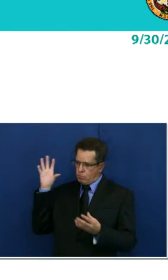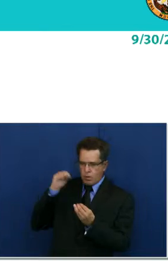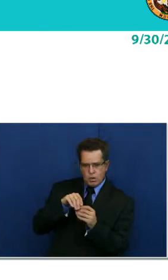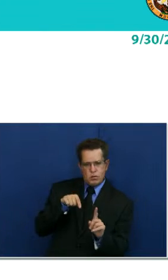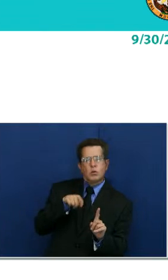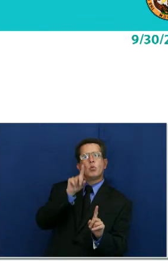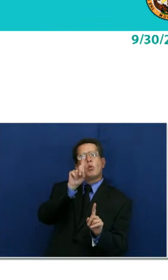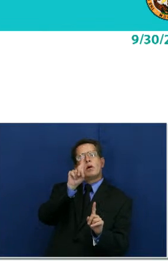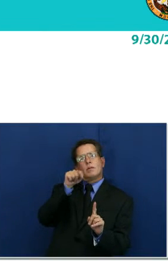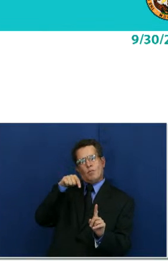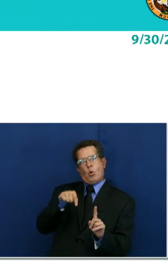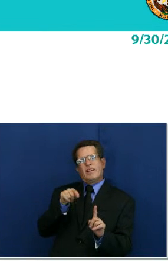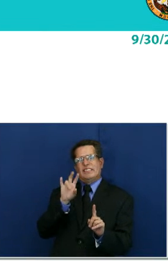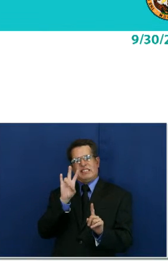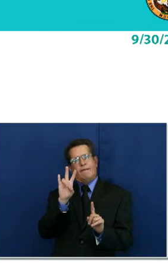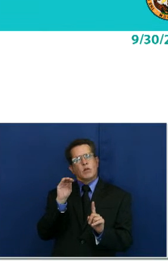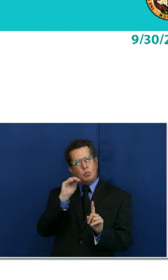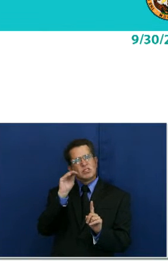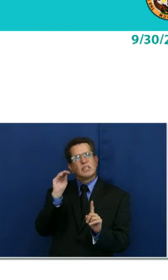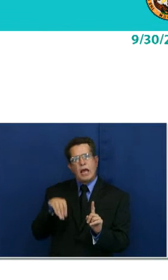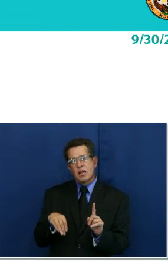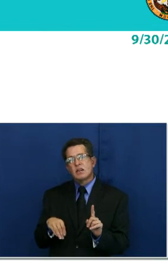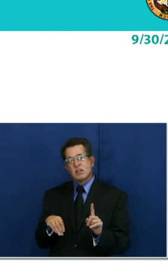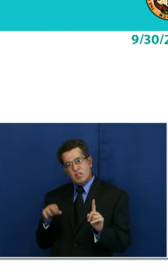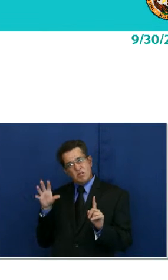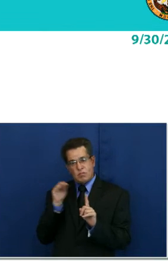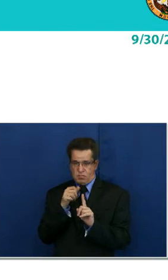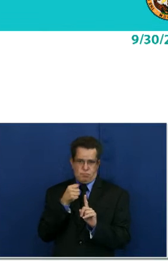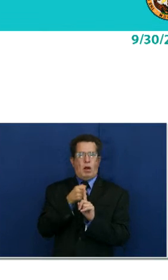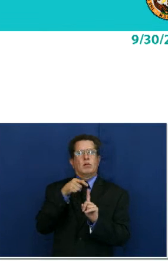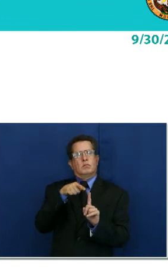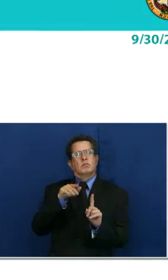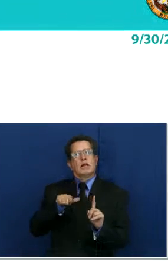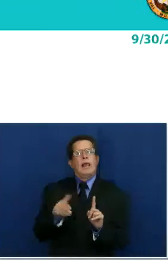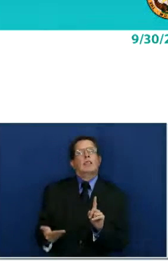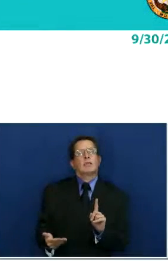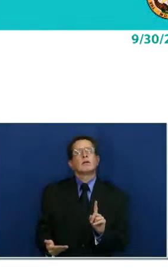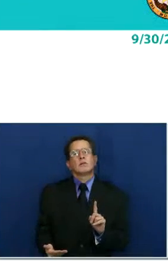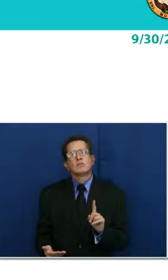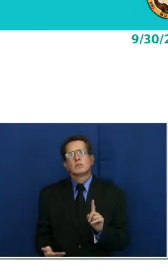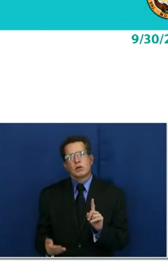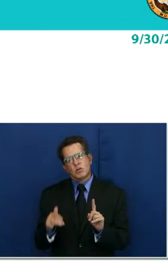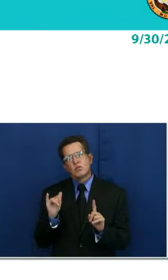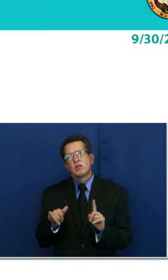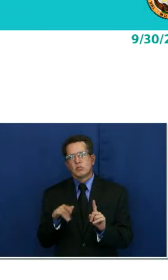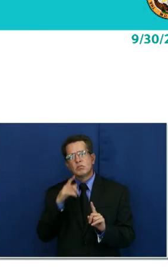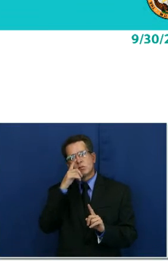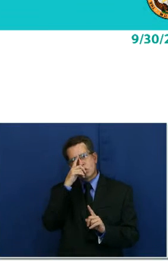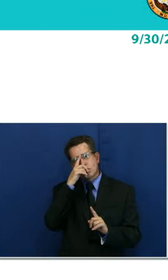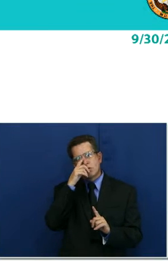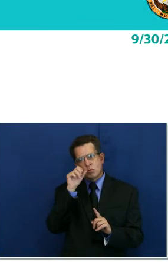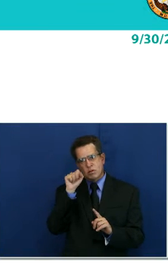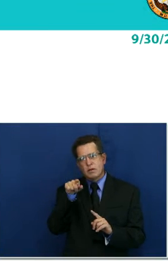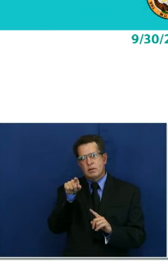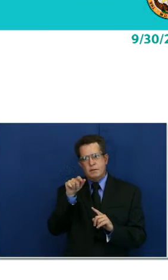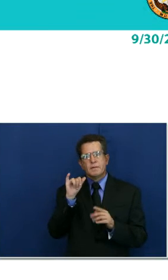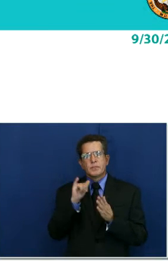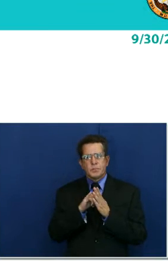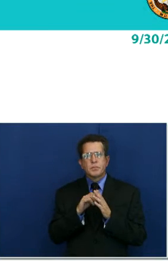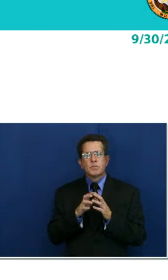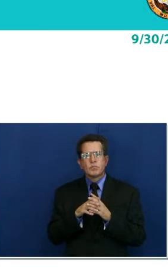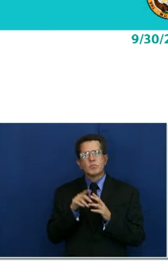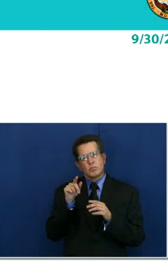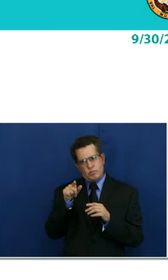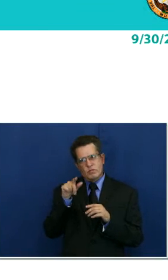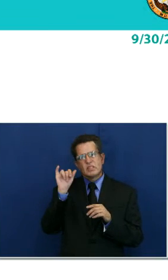the total number of cases. So if you can fast forward, yes.